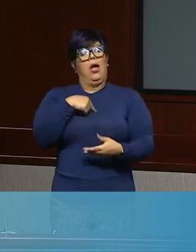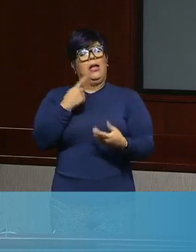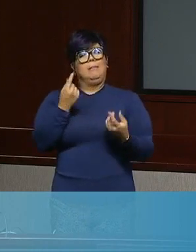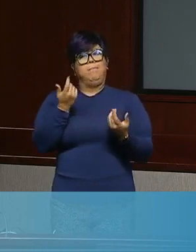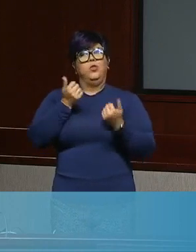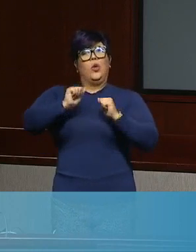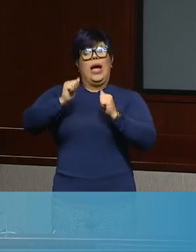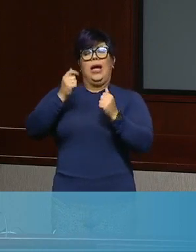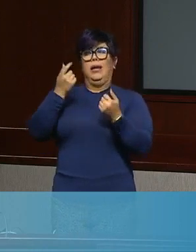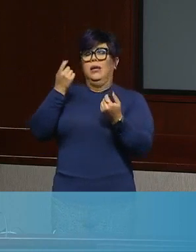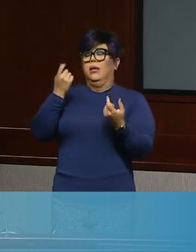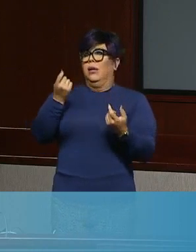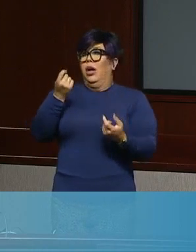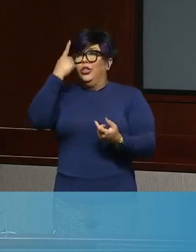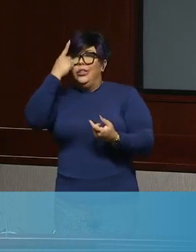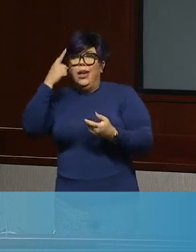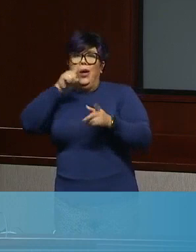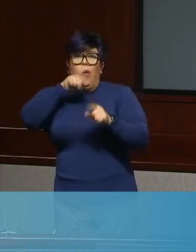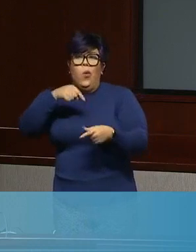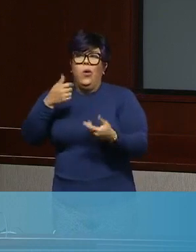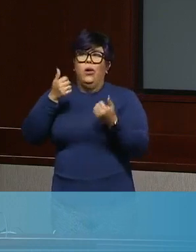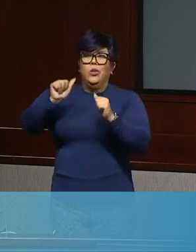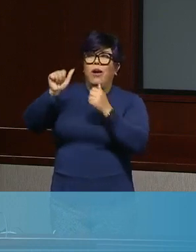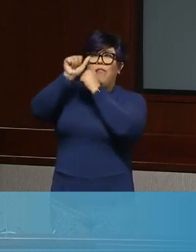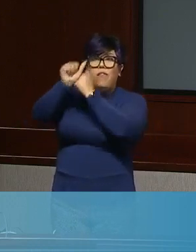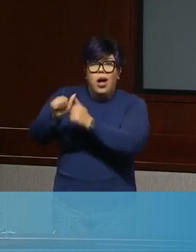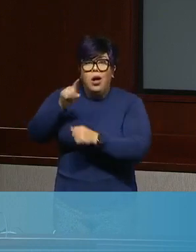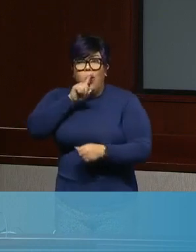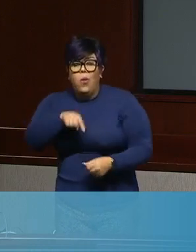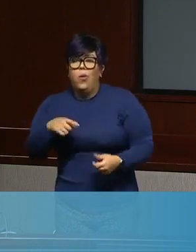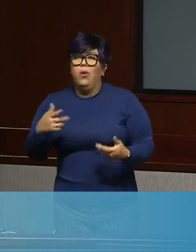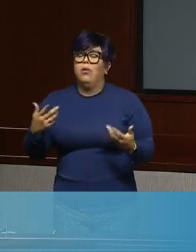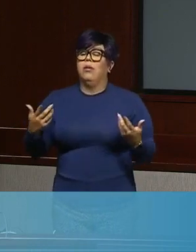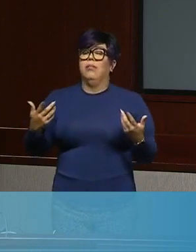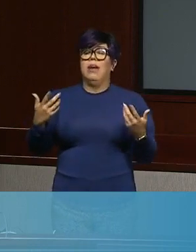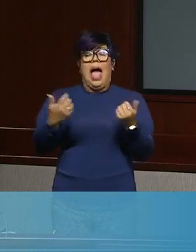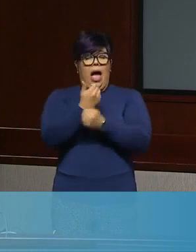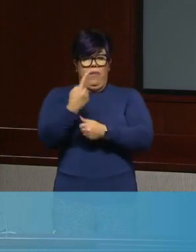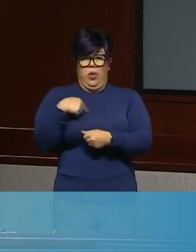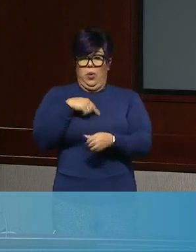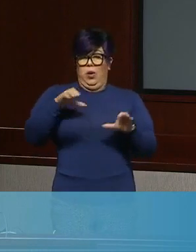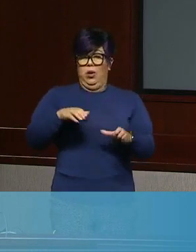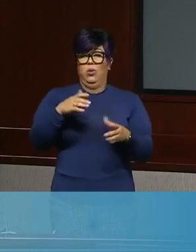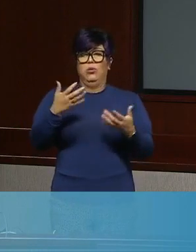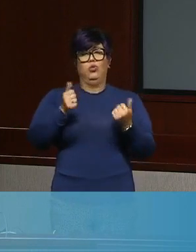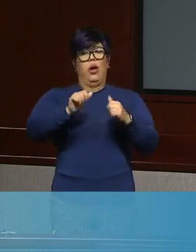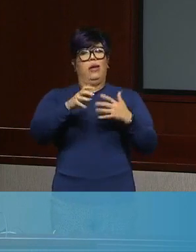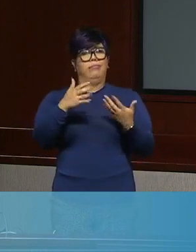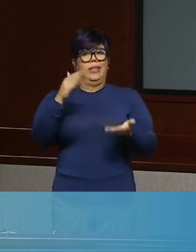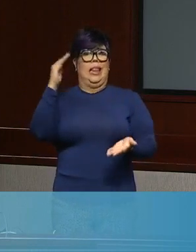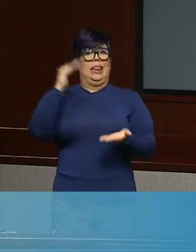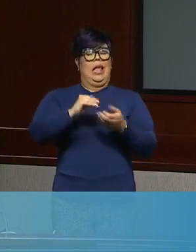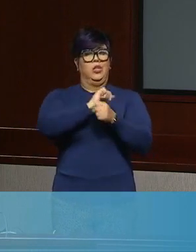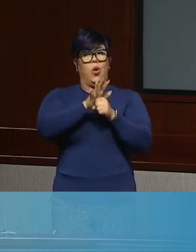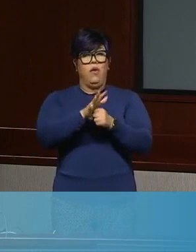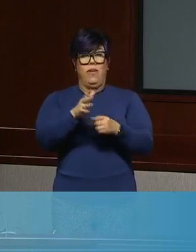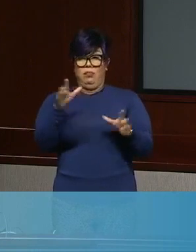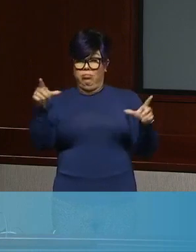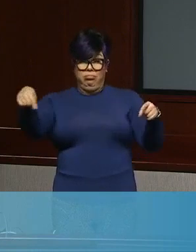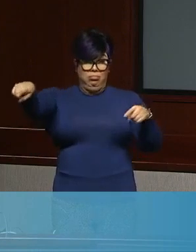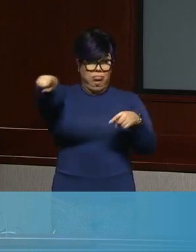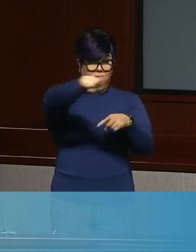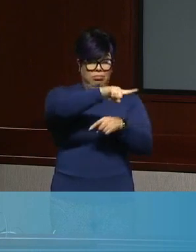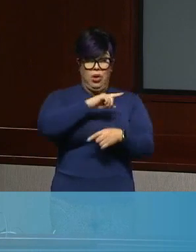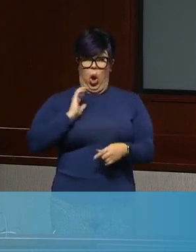extraordinary exercise we've undertaken to deal with COVID-19. The work we have put in